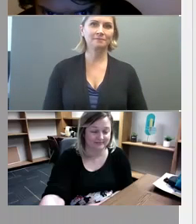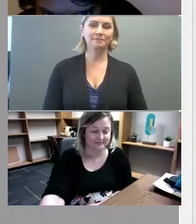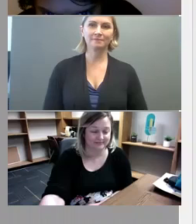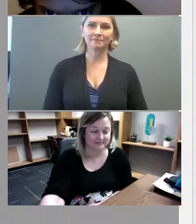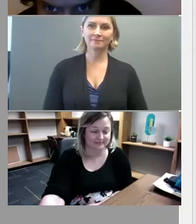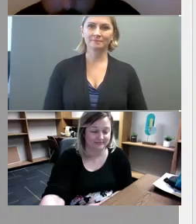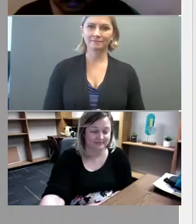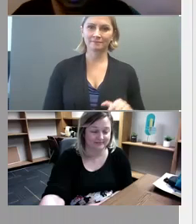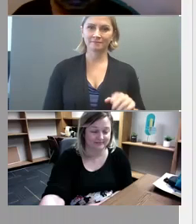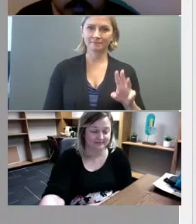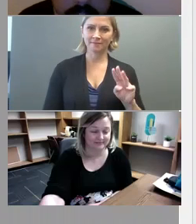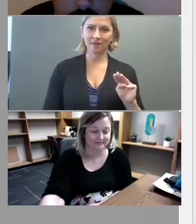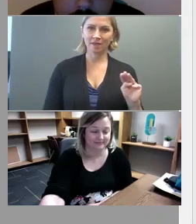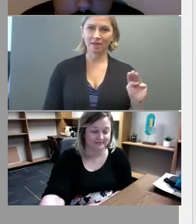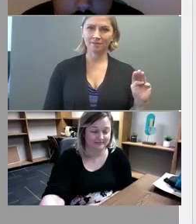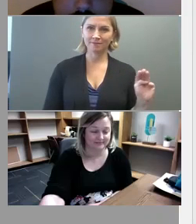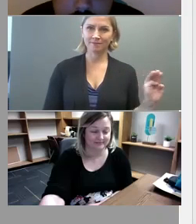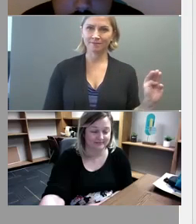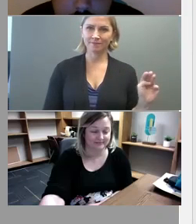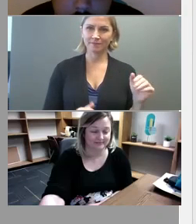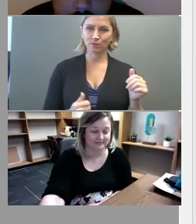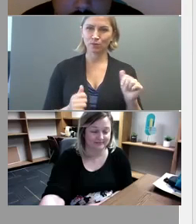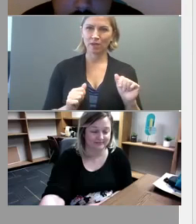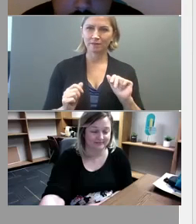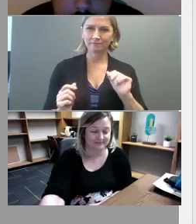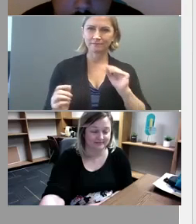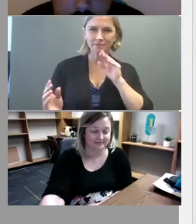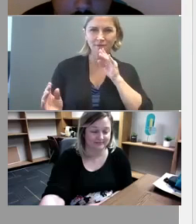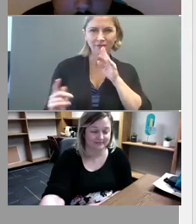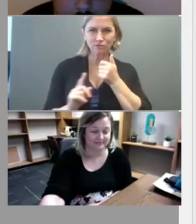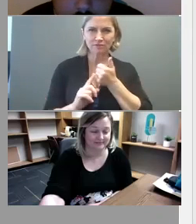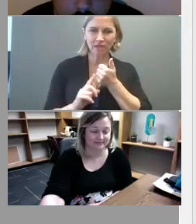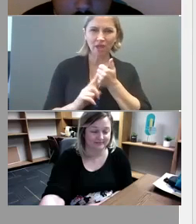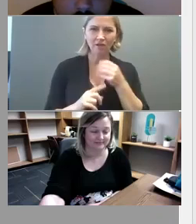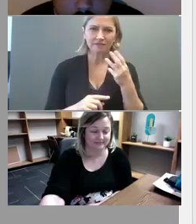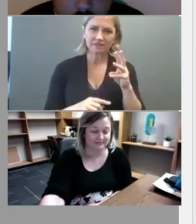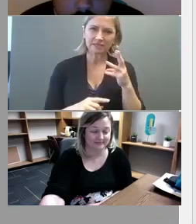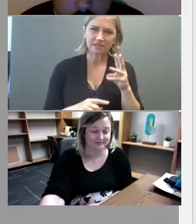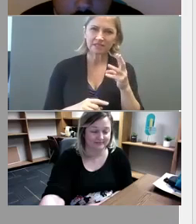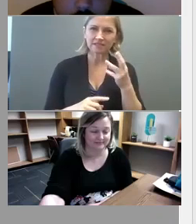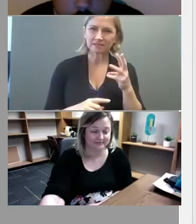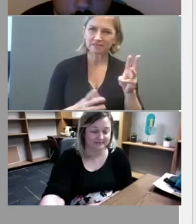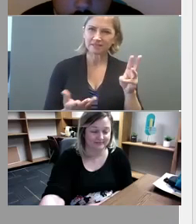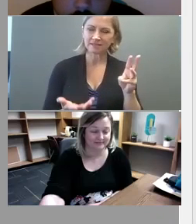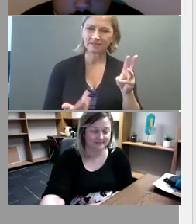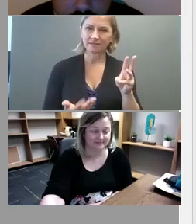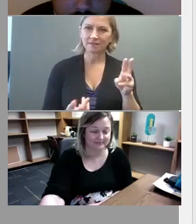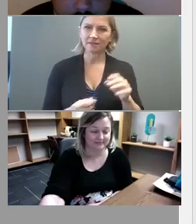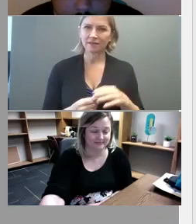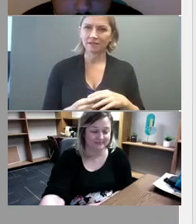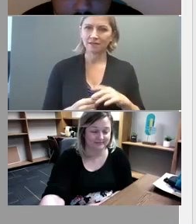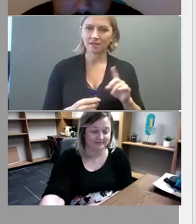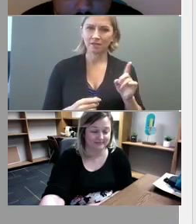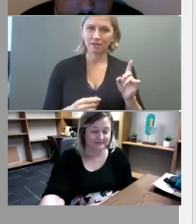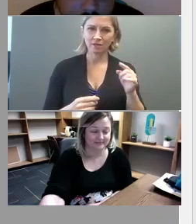What did I miss? Give me one sec. 16 and by 16 becomes squared of